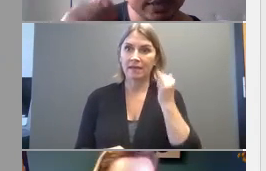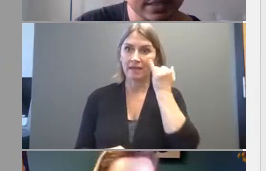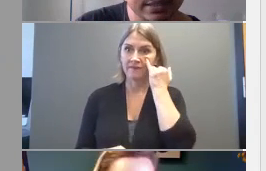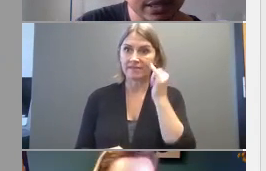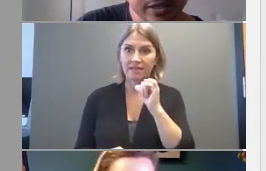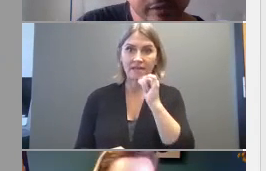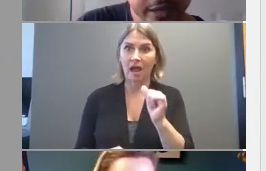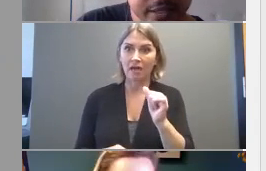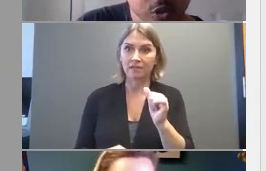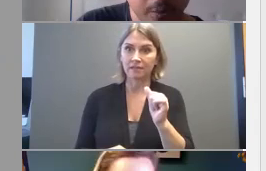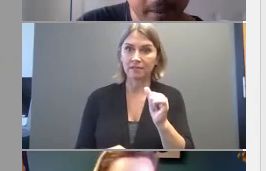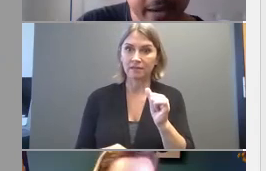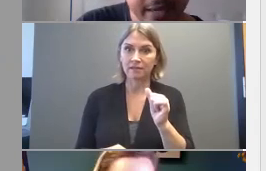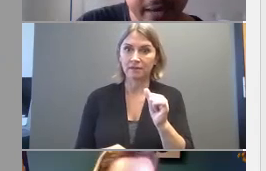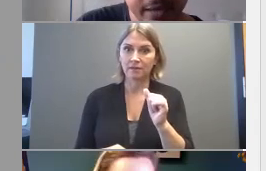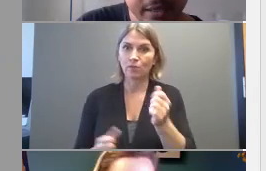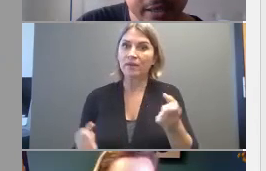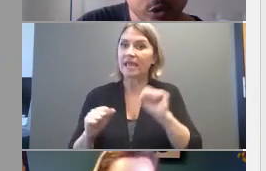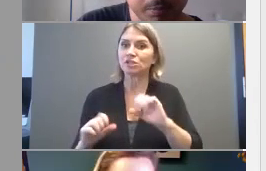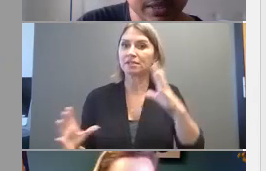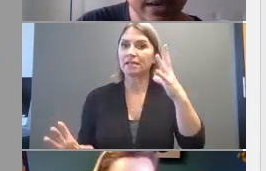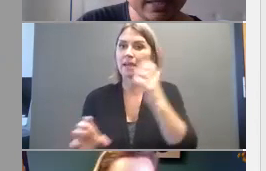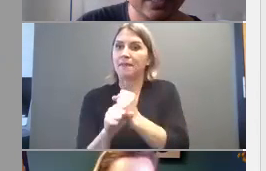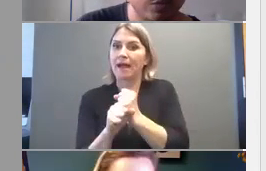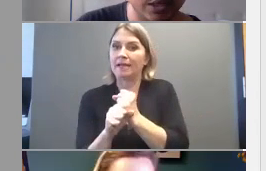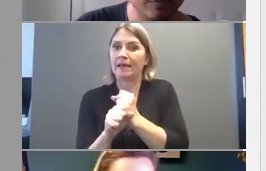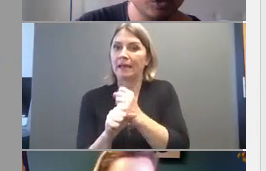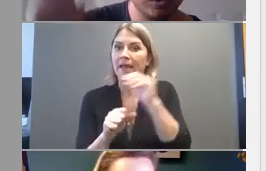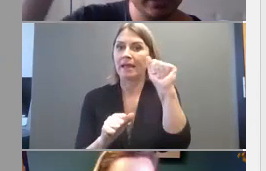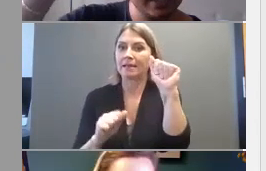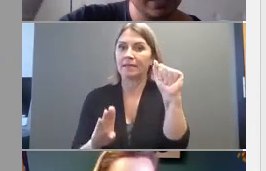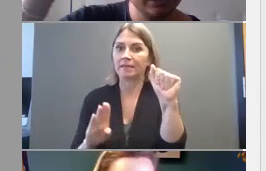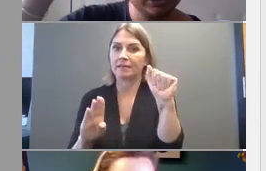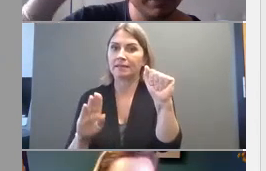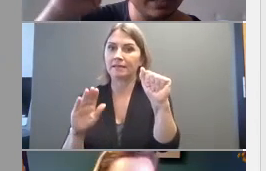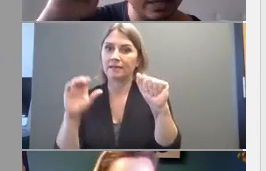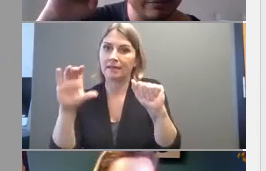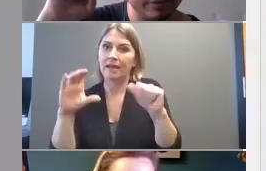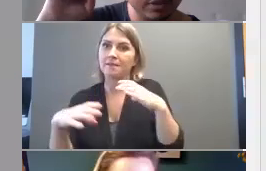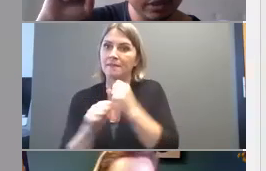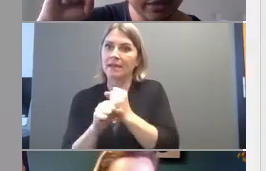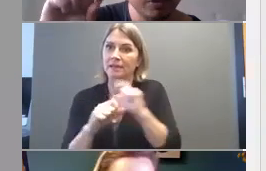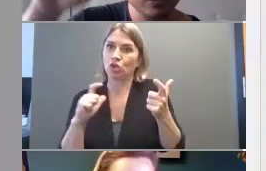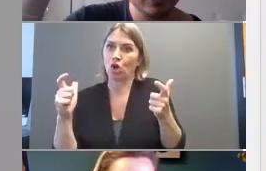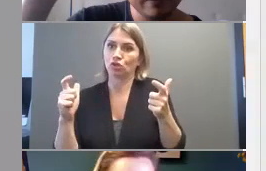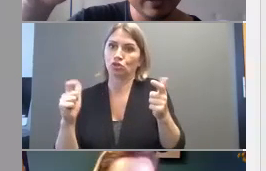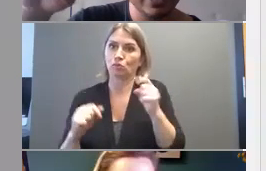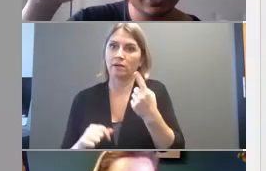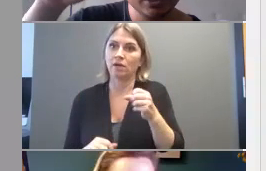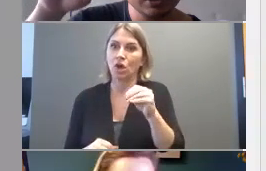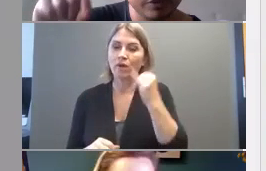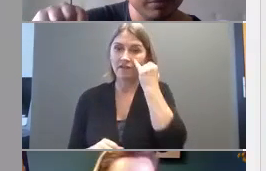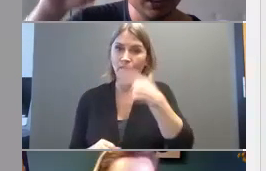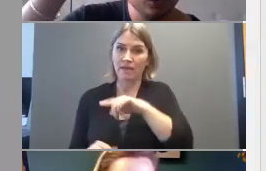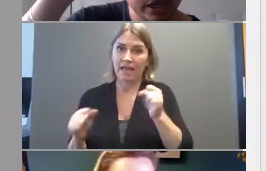a new SCC. We can just combine A and D into B and E as well to create a larger meta graph. Right, because if we